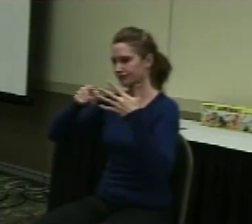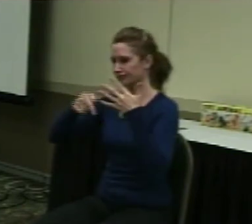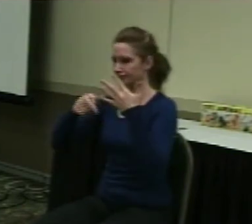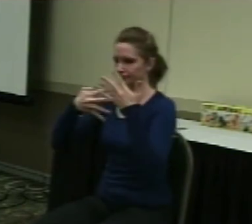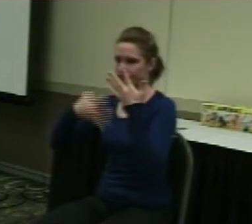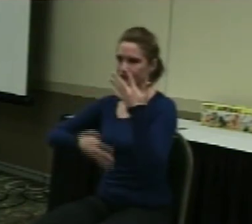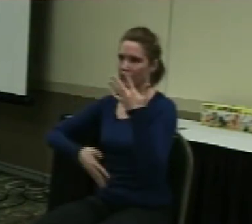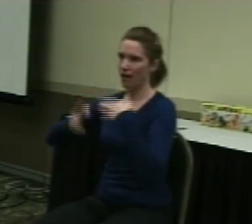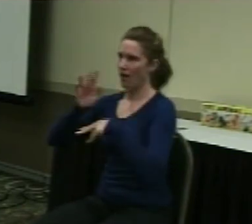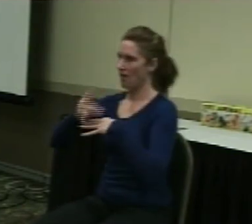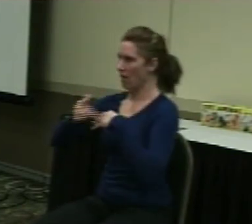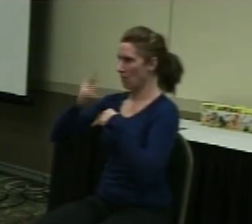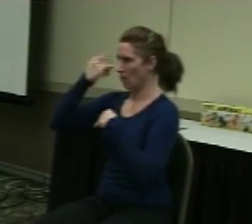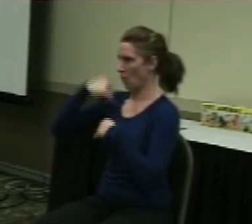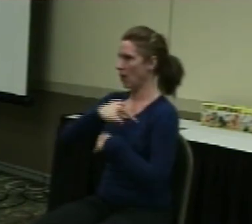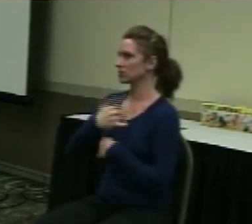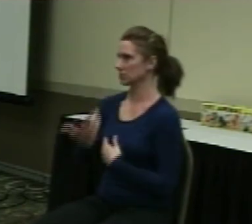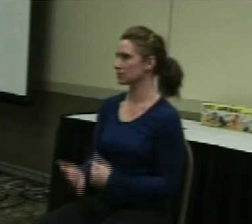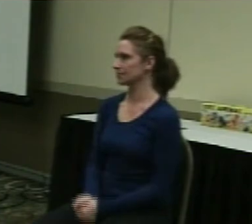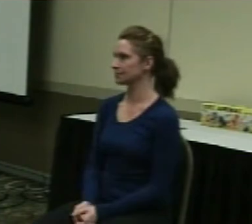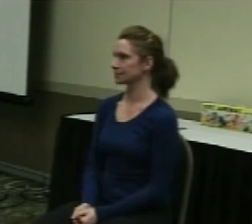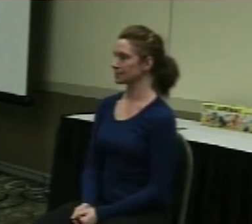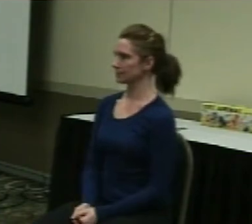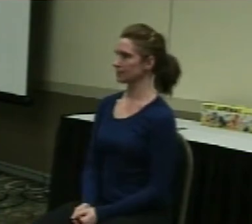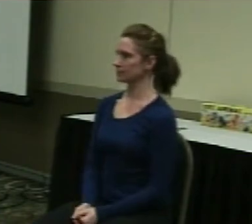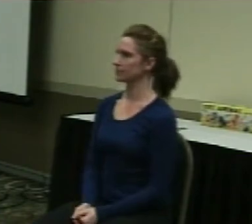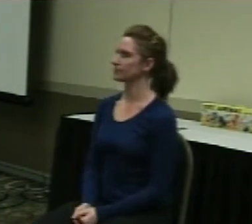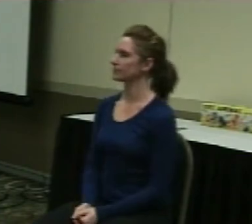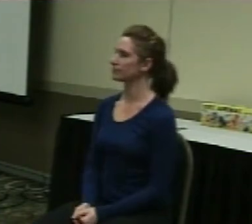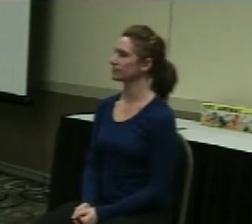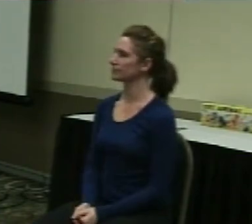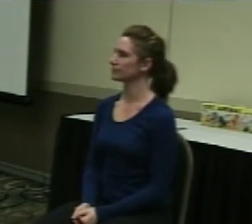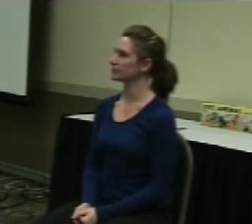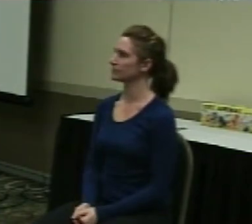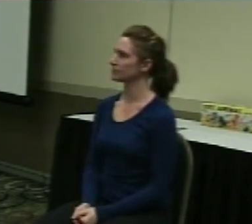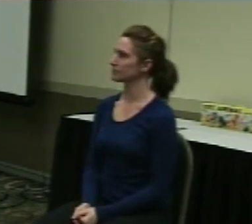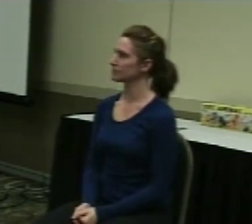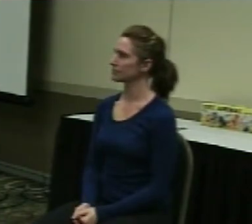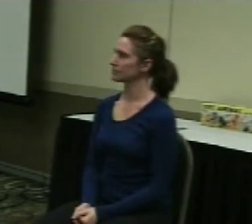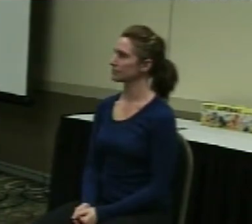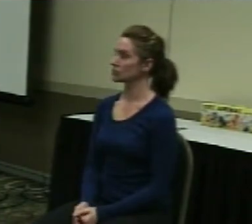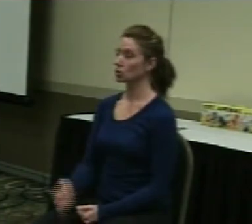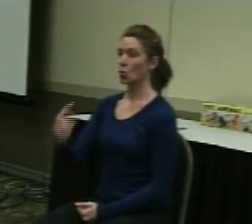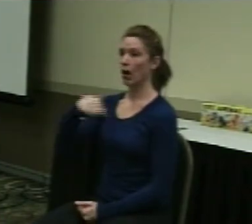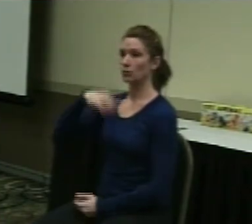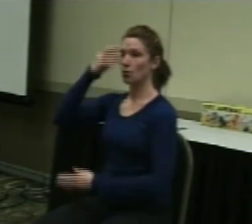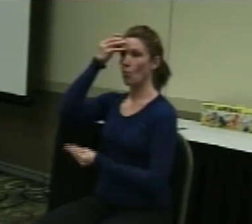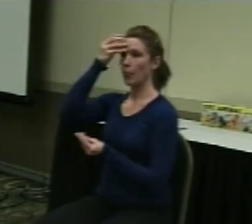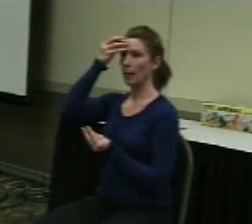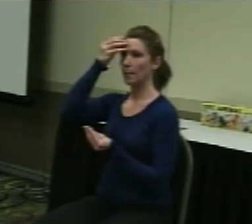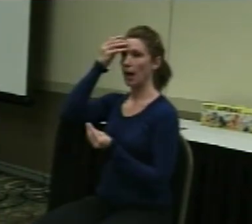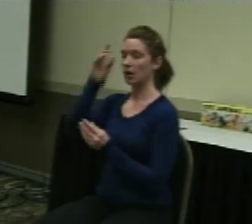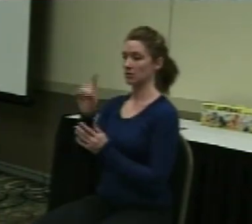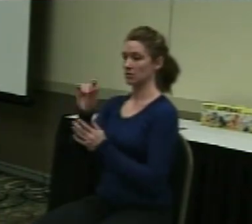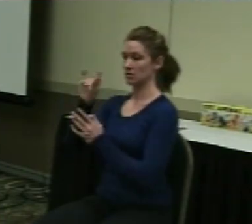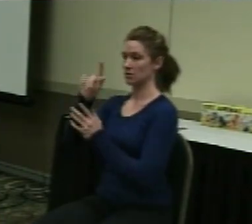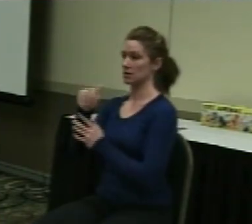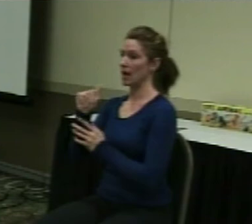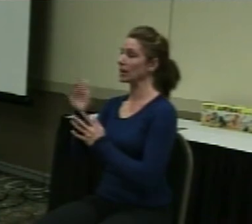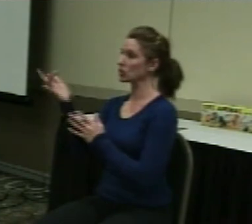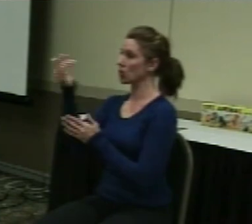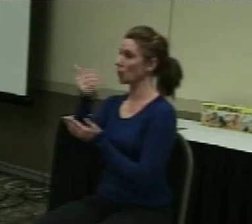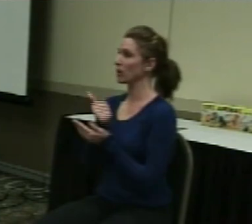have available to us, okay? So as we think about data